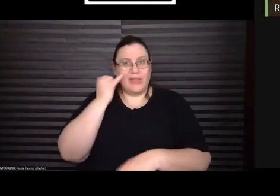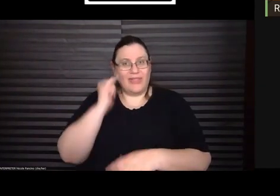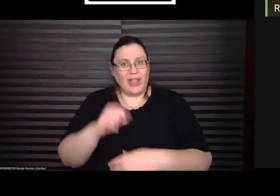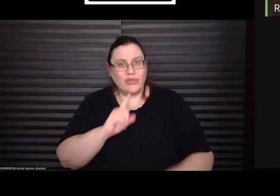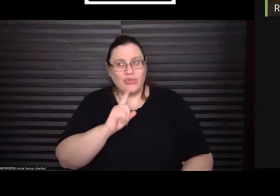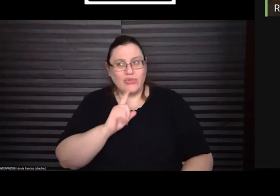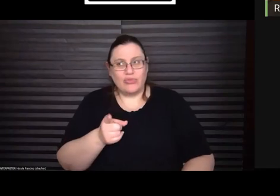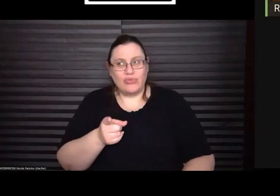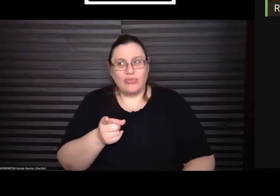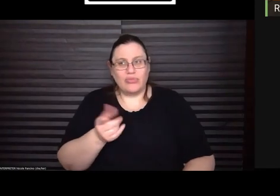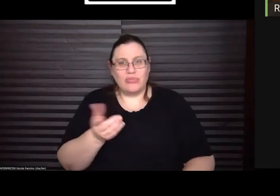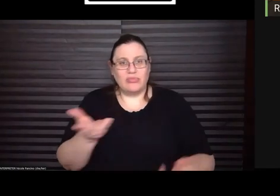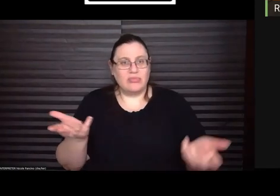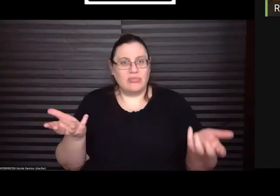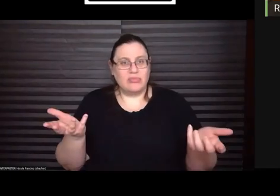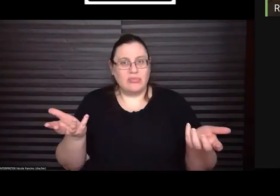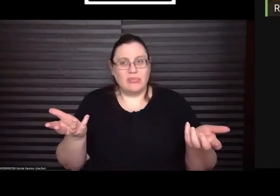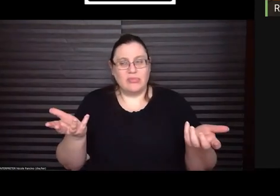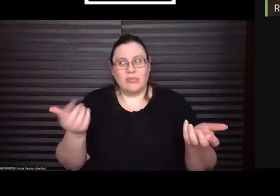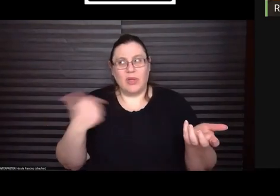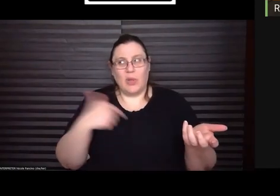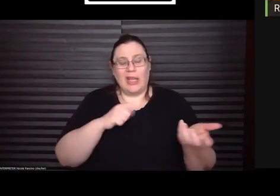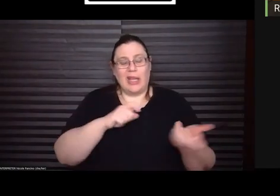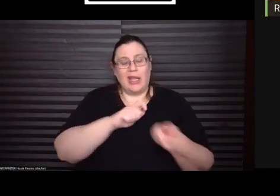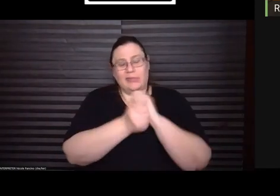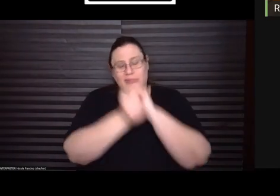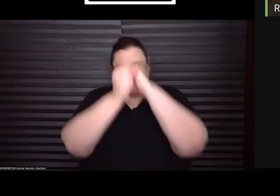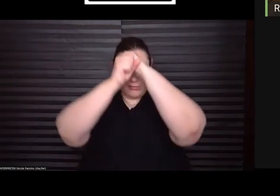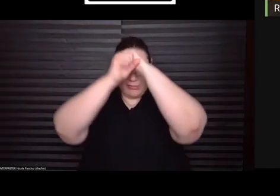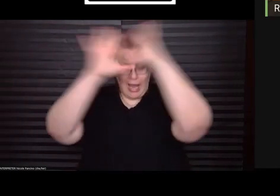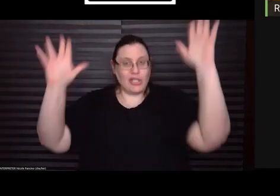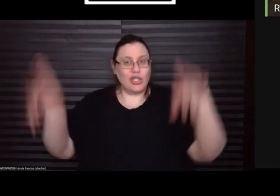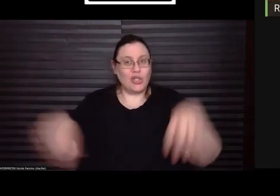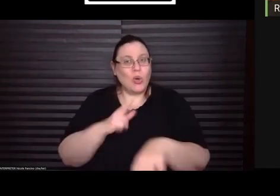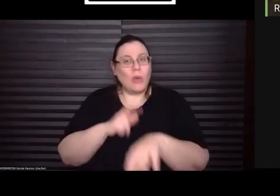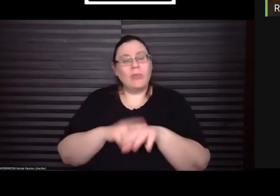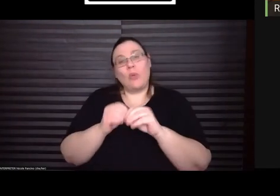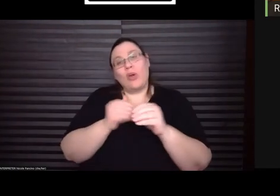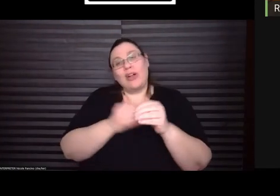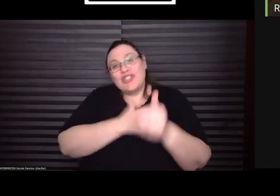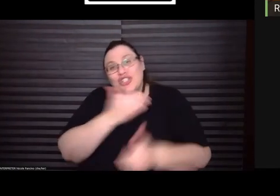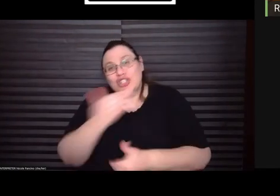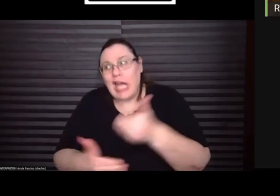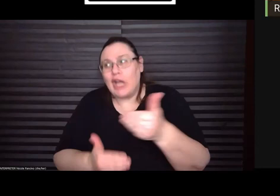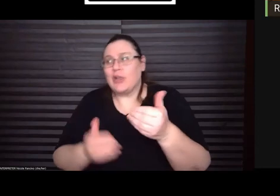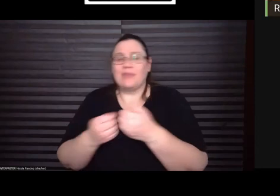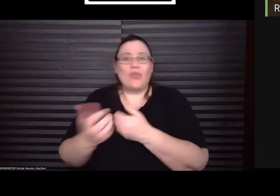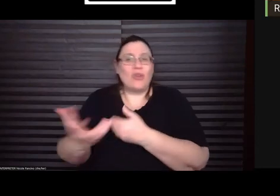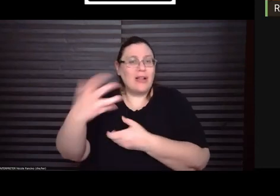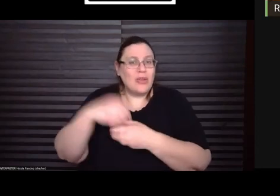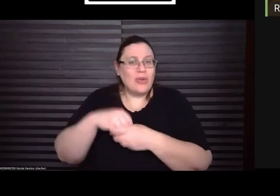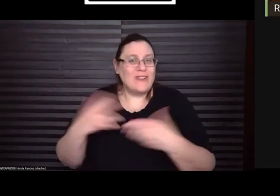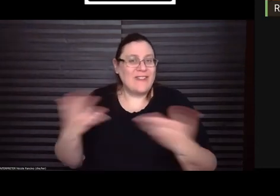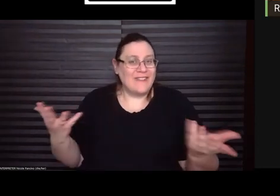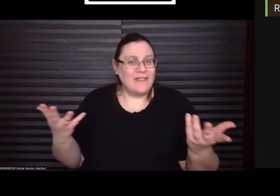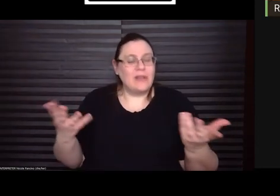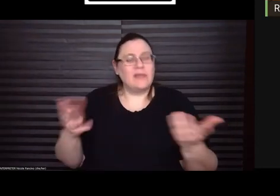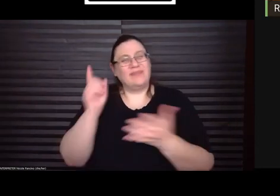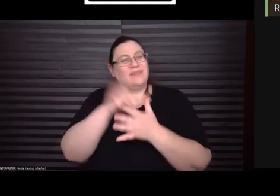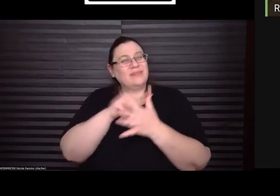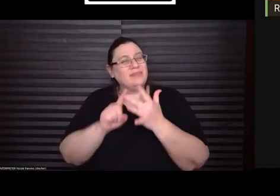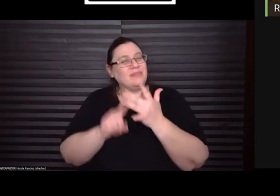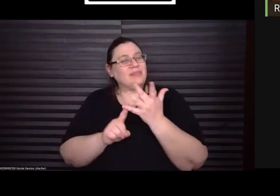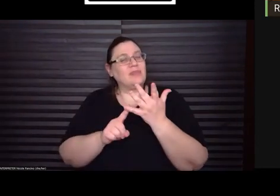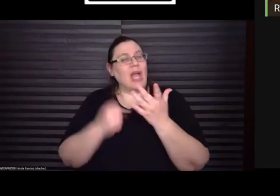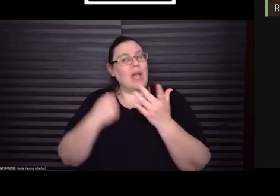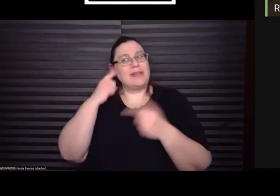case, then, you know, can't we, you know, reimagine normal to be more generous and to be more all-inclusive, right? And so these are the